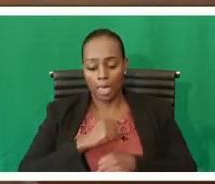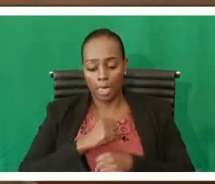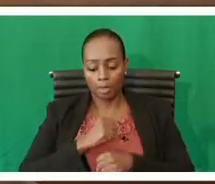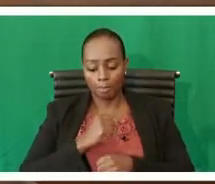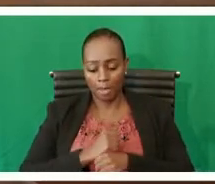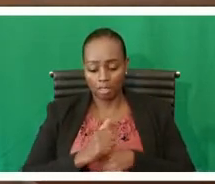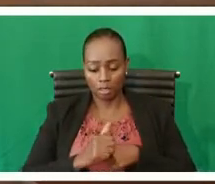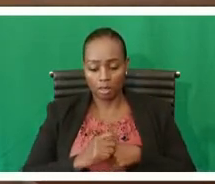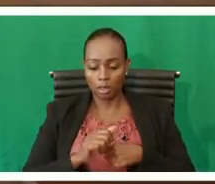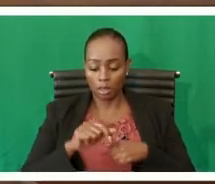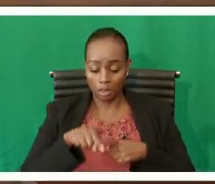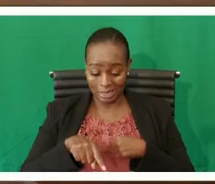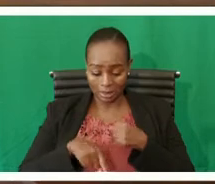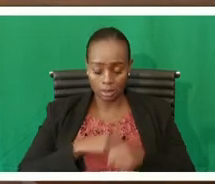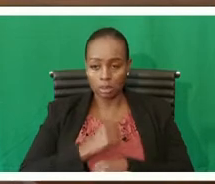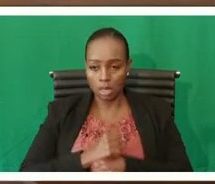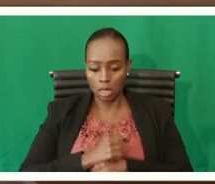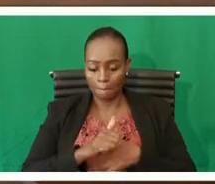2021,